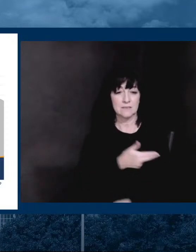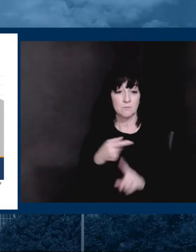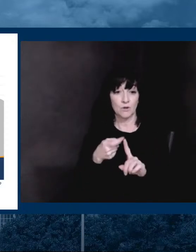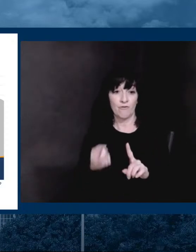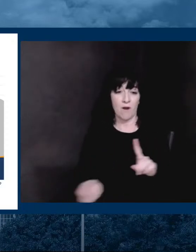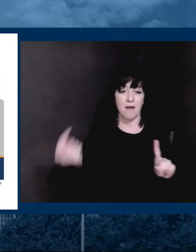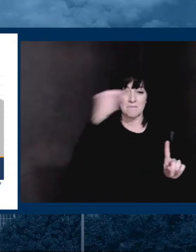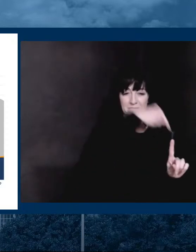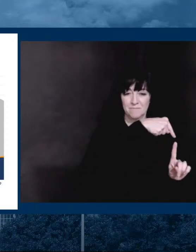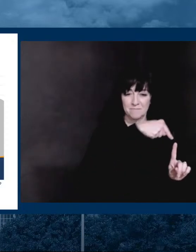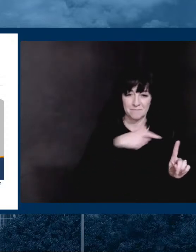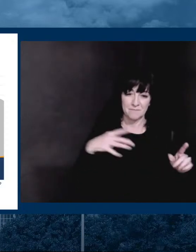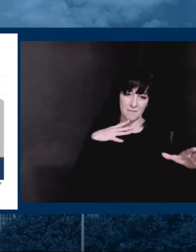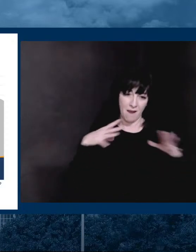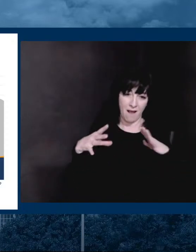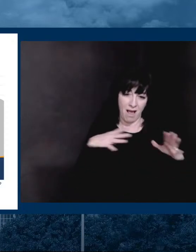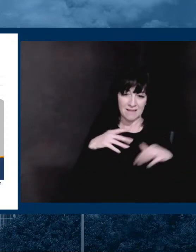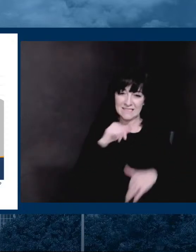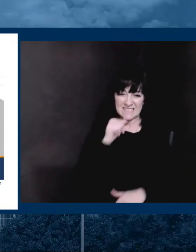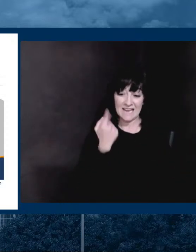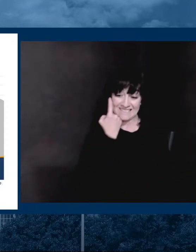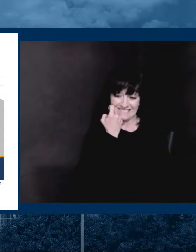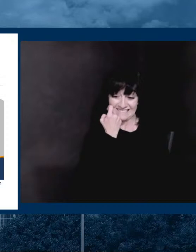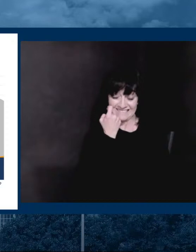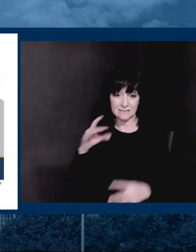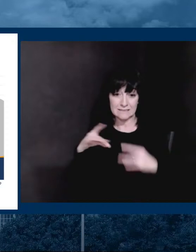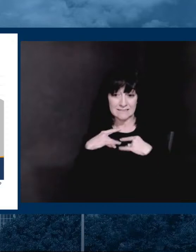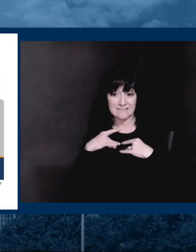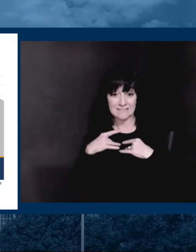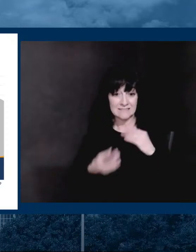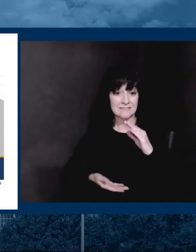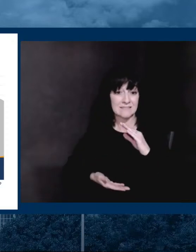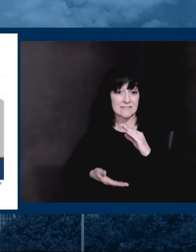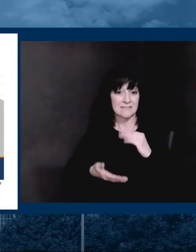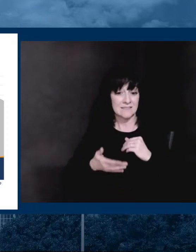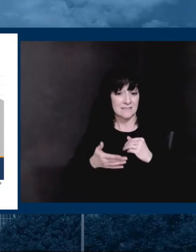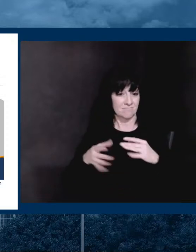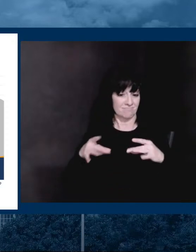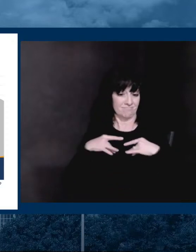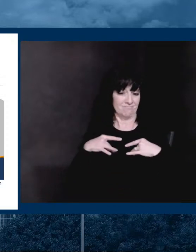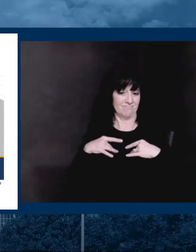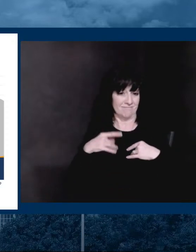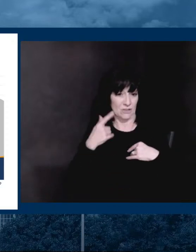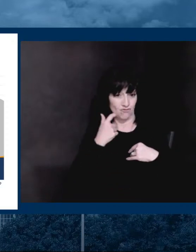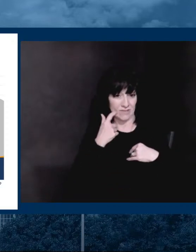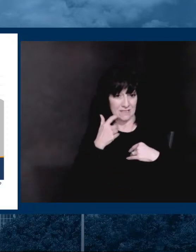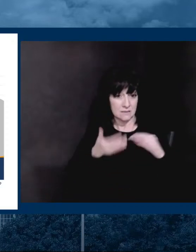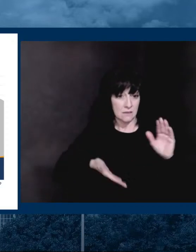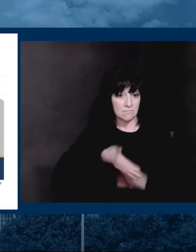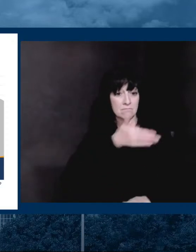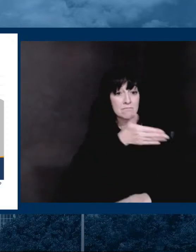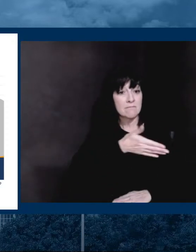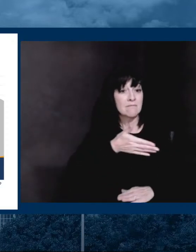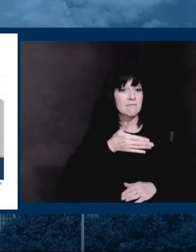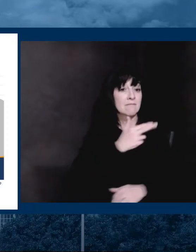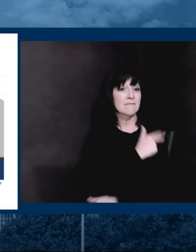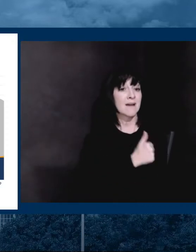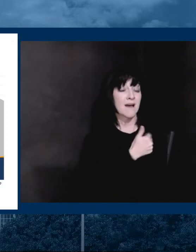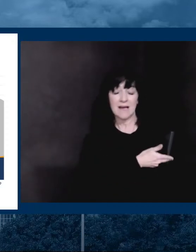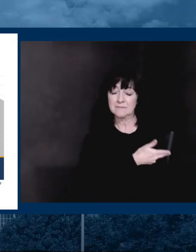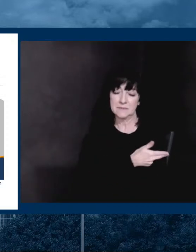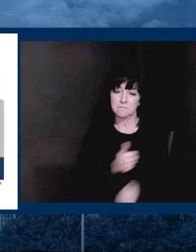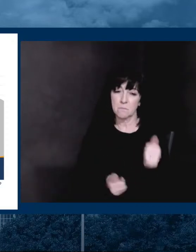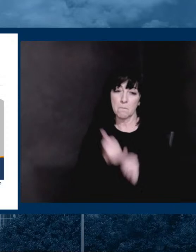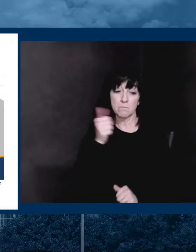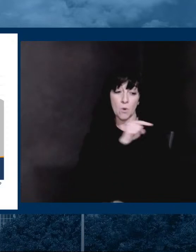means they're managing what they need to with the COVID patients, but it also unfortunately means there's probably people with delayed care. So this is why the mitigation